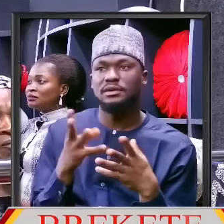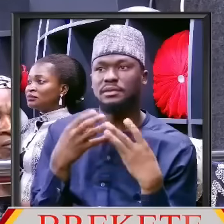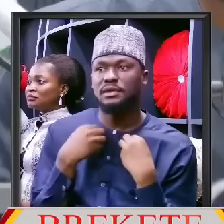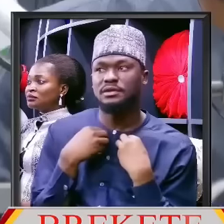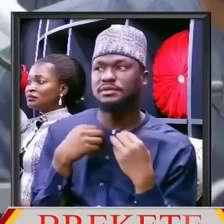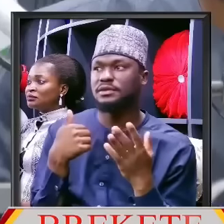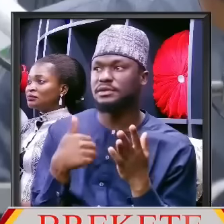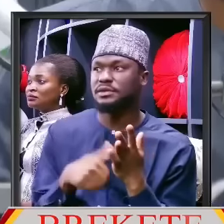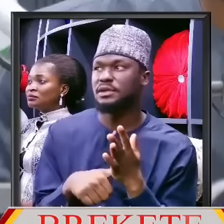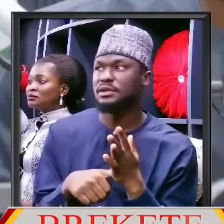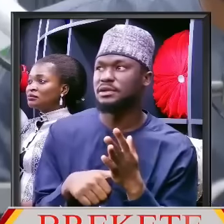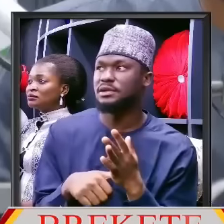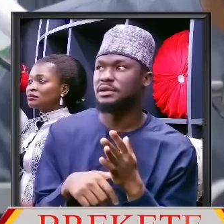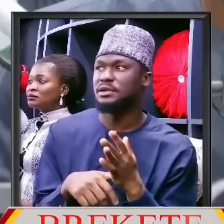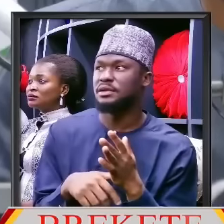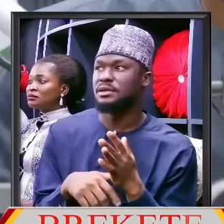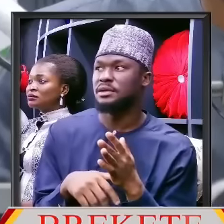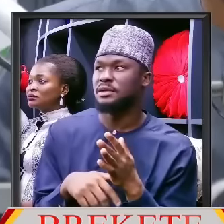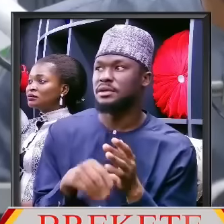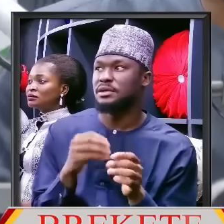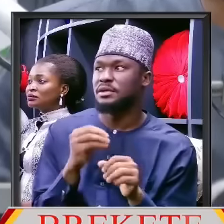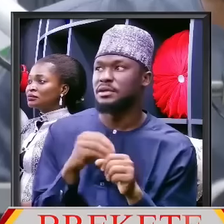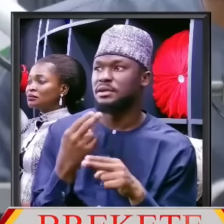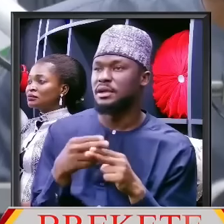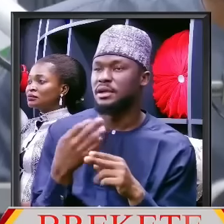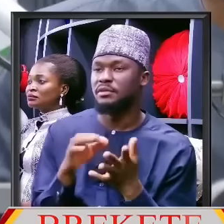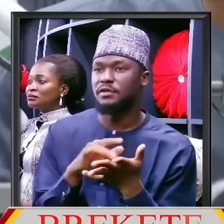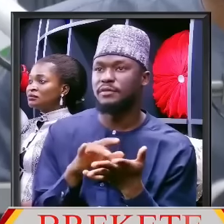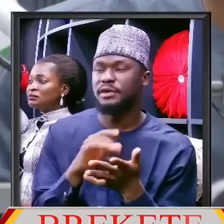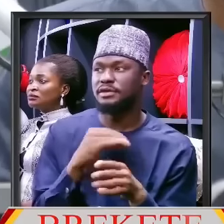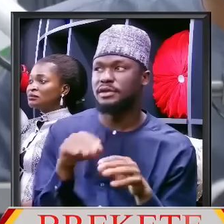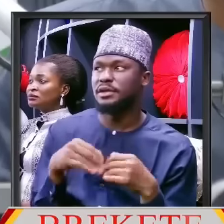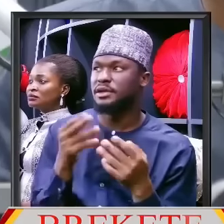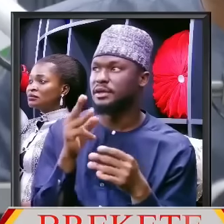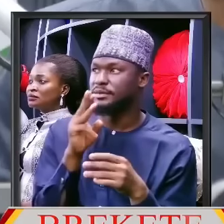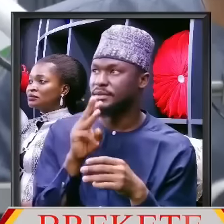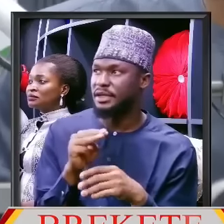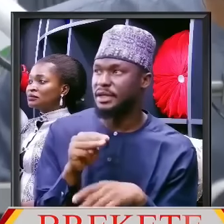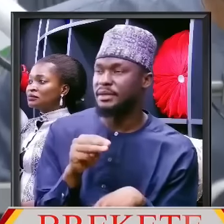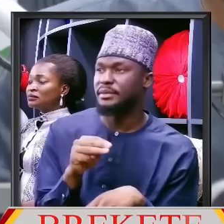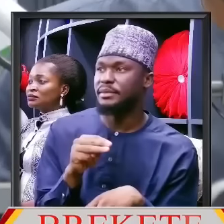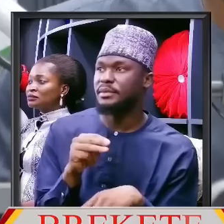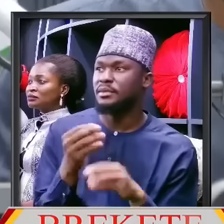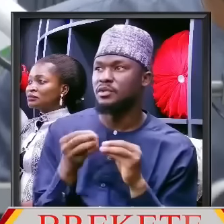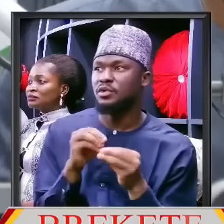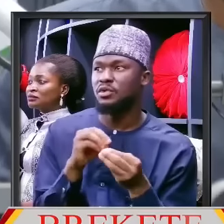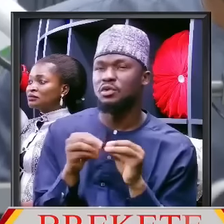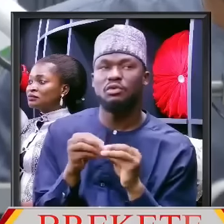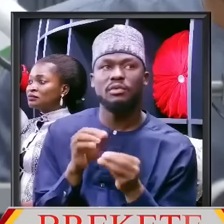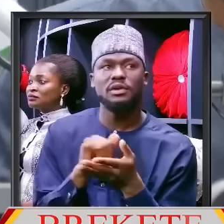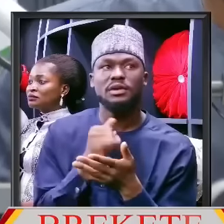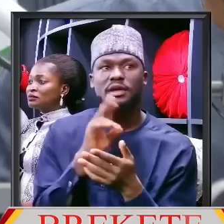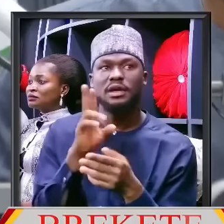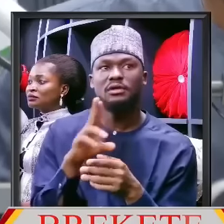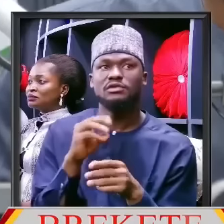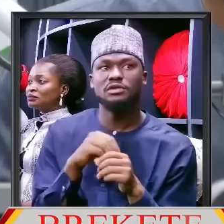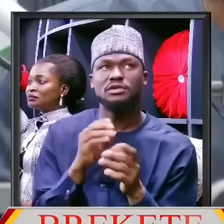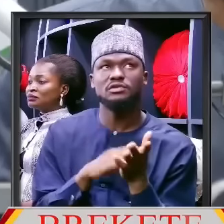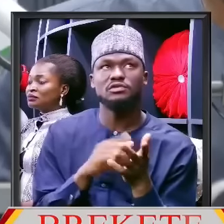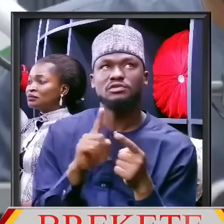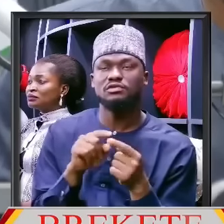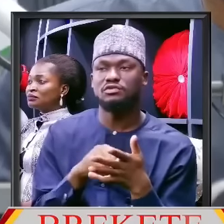letter reading medicine and surgery and gave them matric number which they have been using in the school to